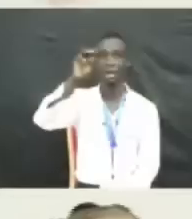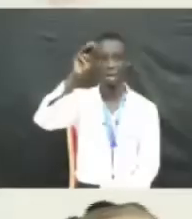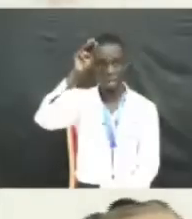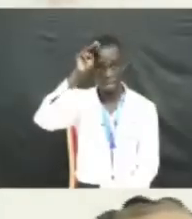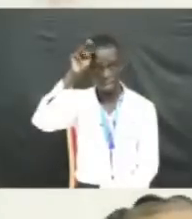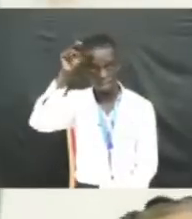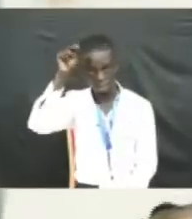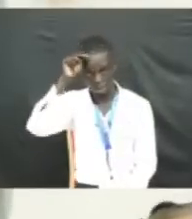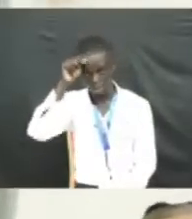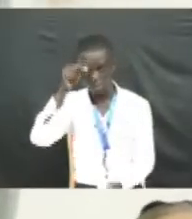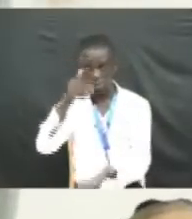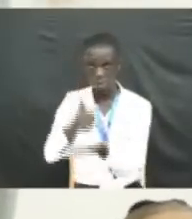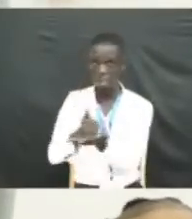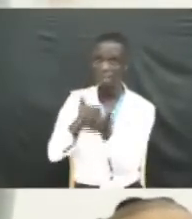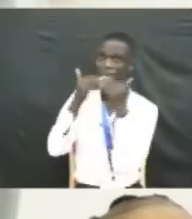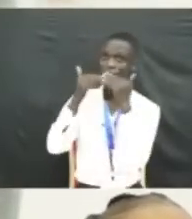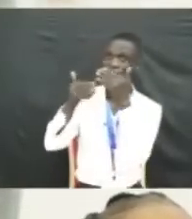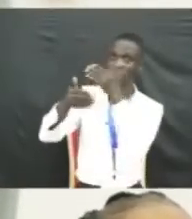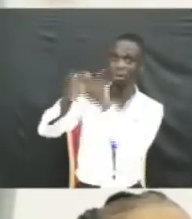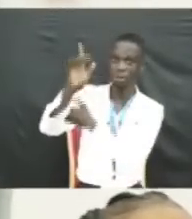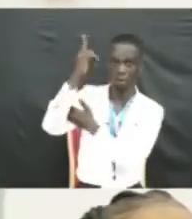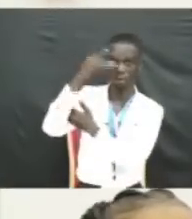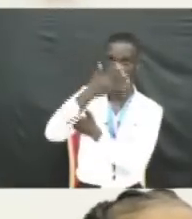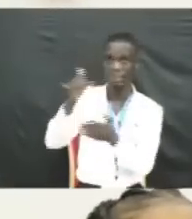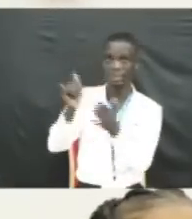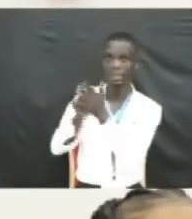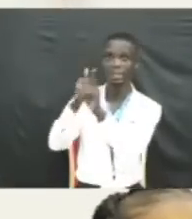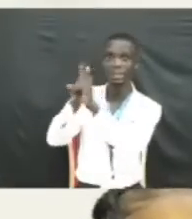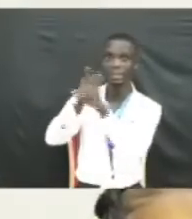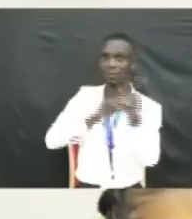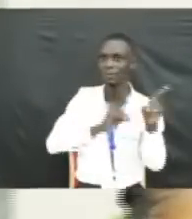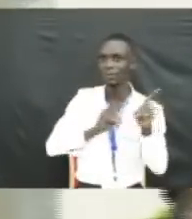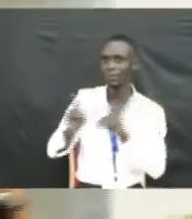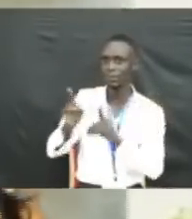thanksgiving to God for what he has done.